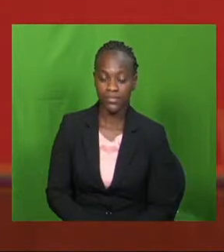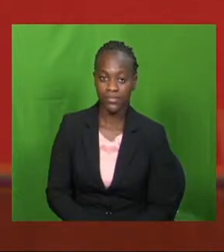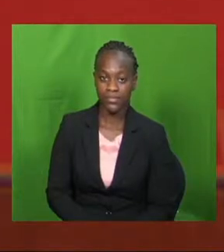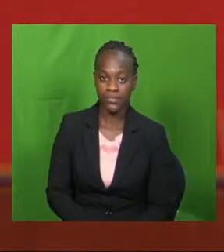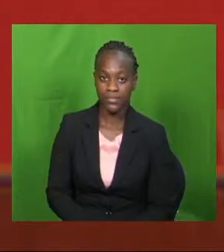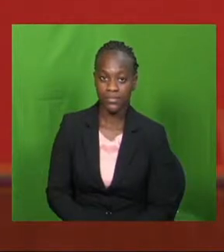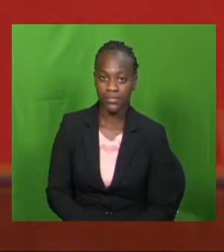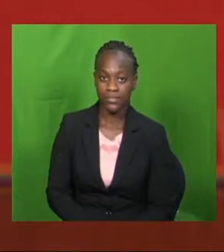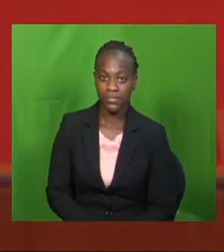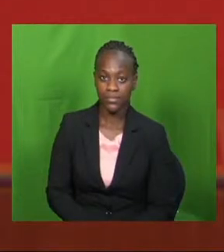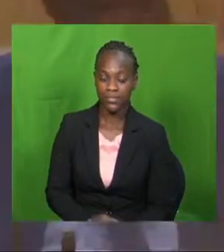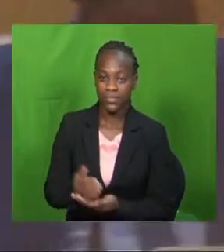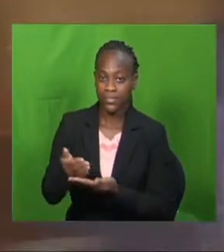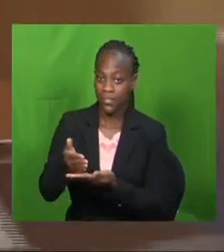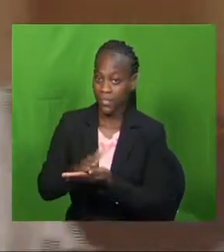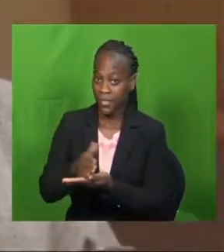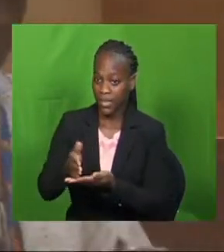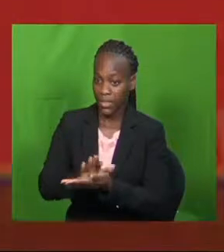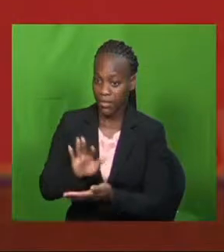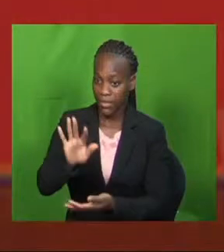Page 19.